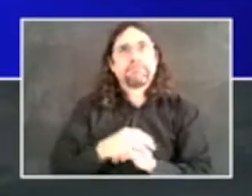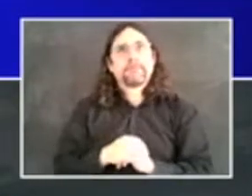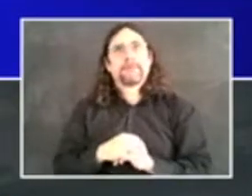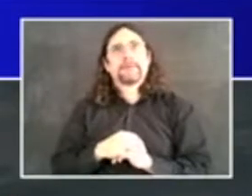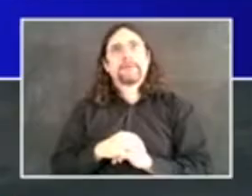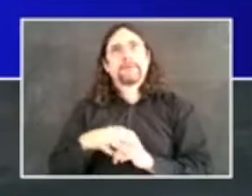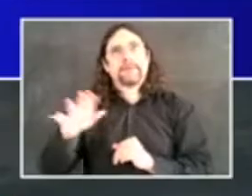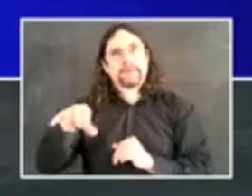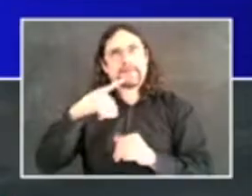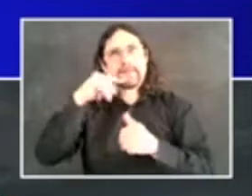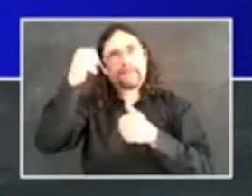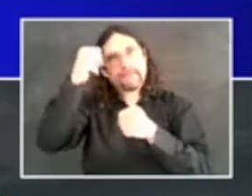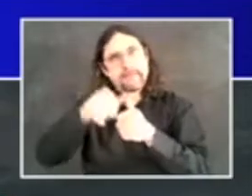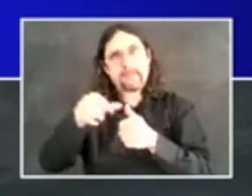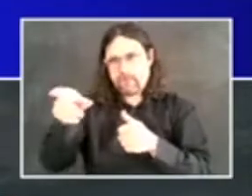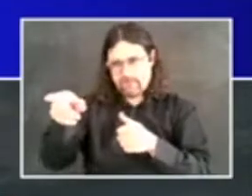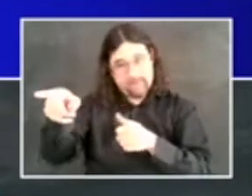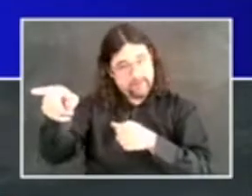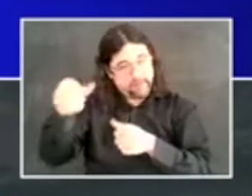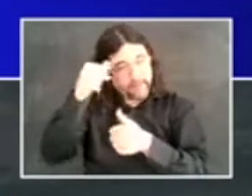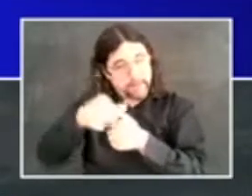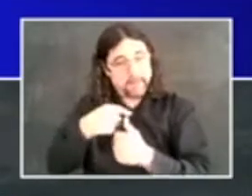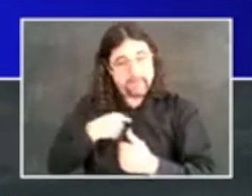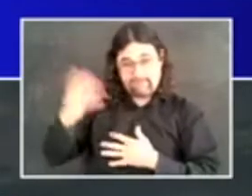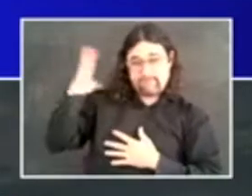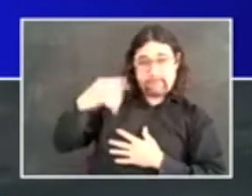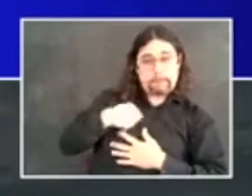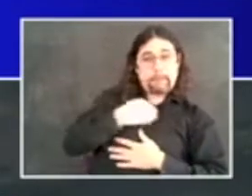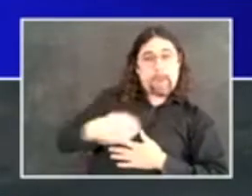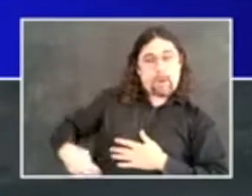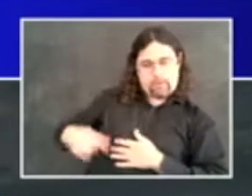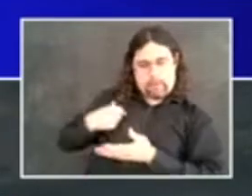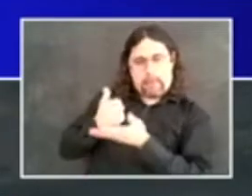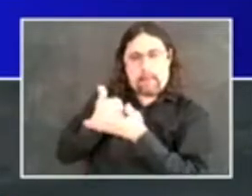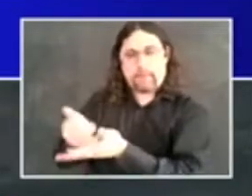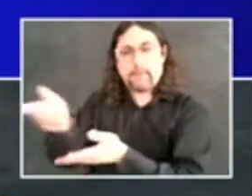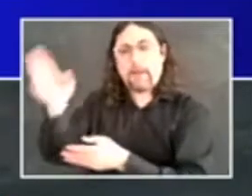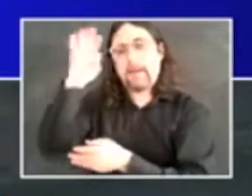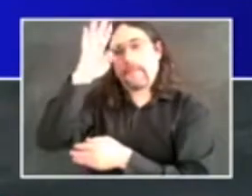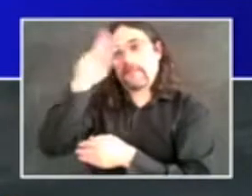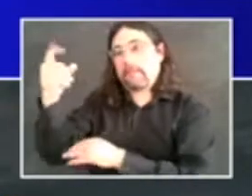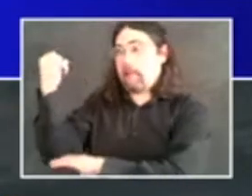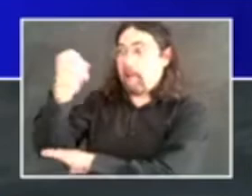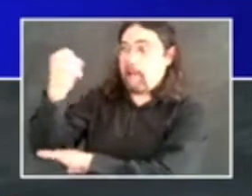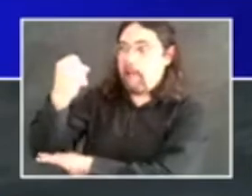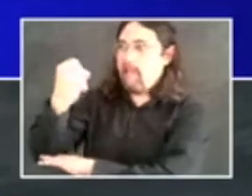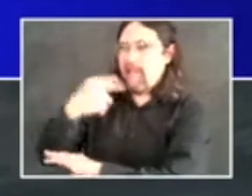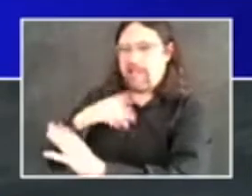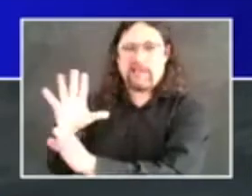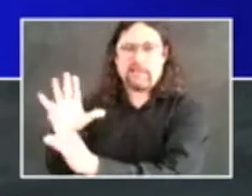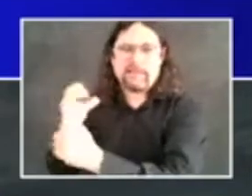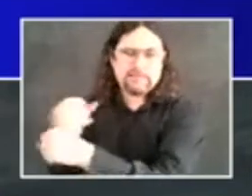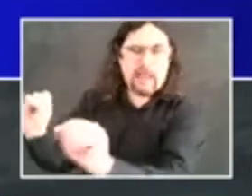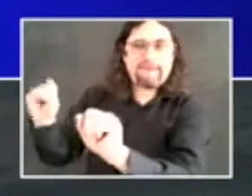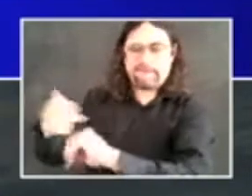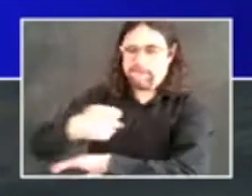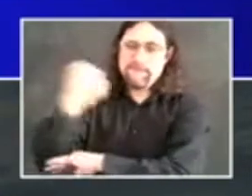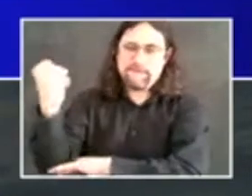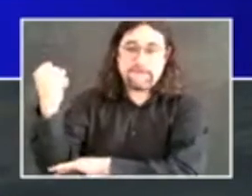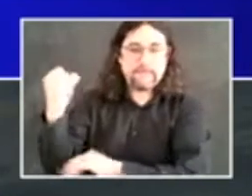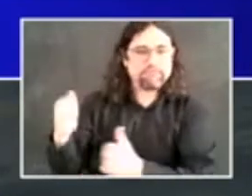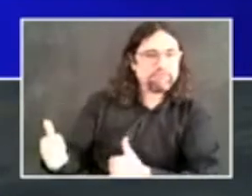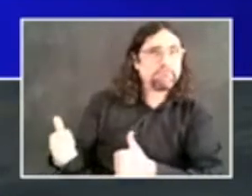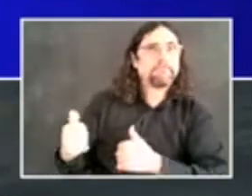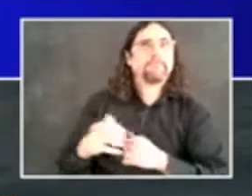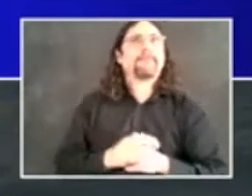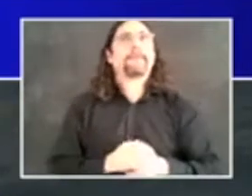everything that had happened there. And a couple of people from the lab came forward and they said, hey, don't forget about us. Don't forget about the lab workers.